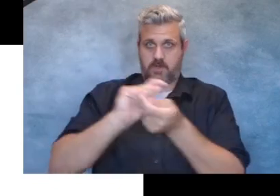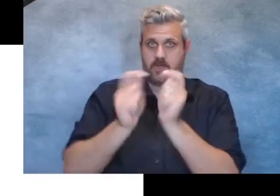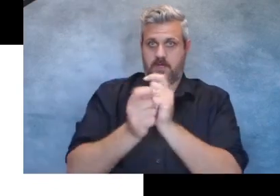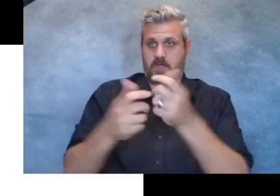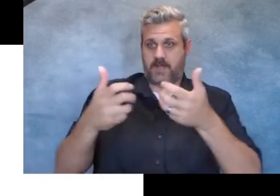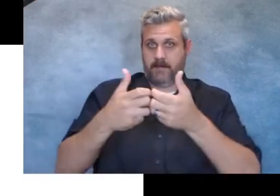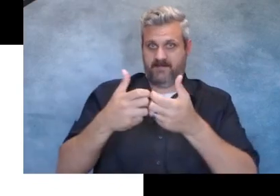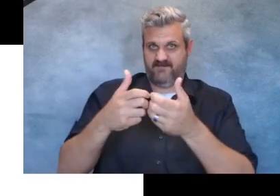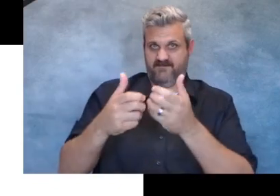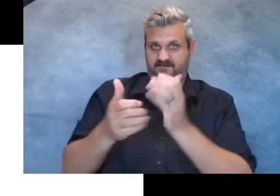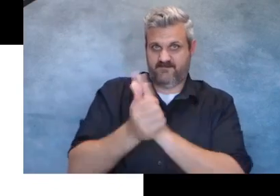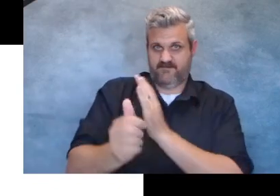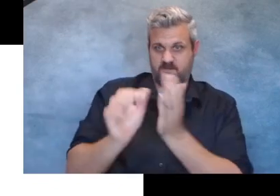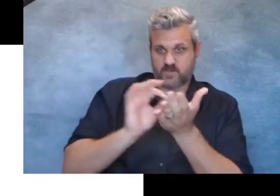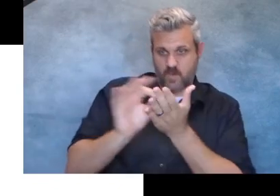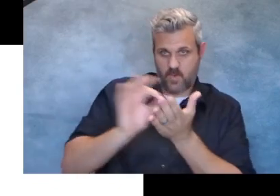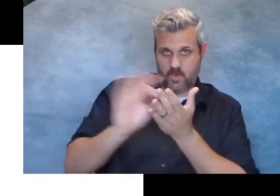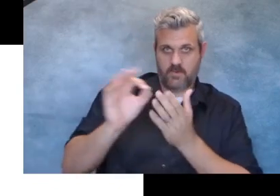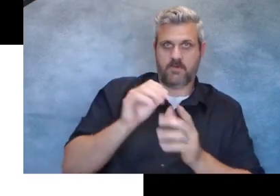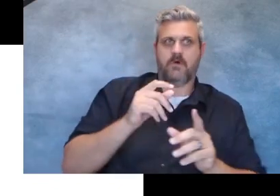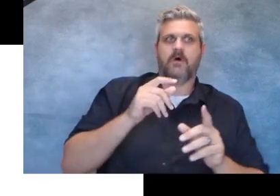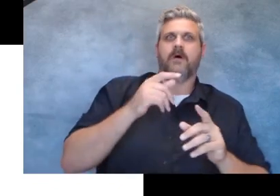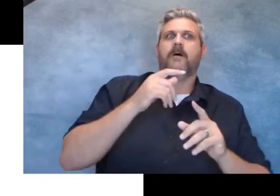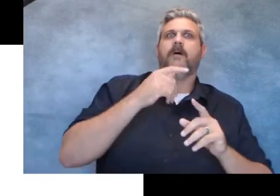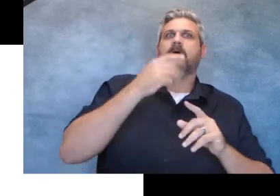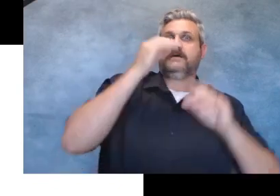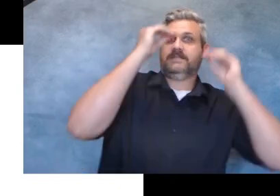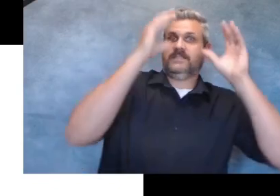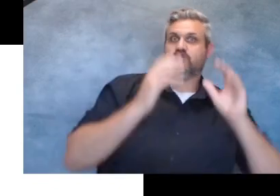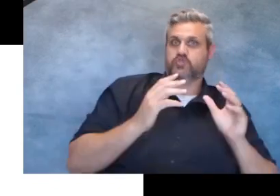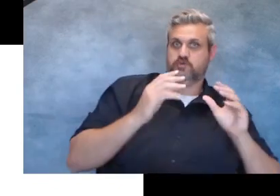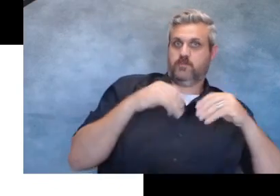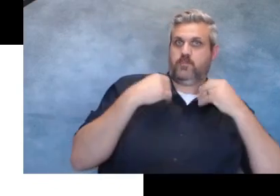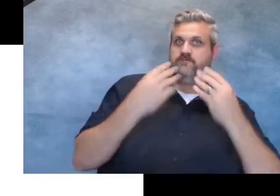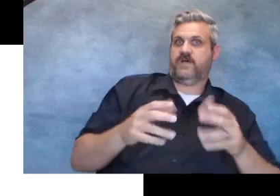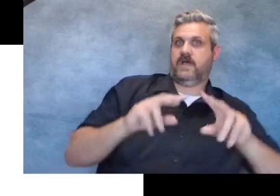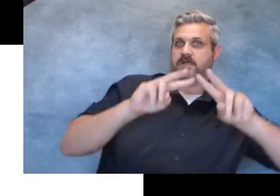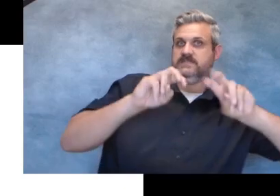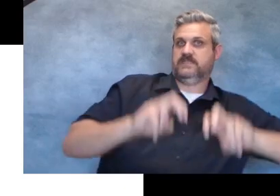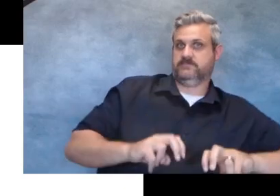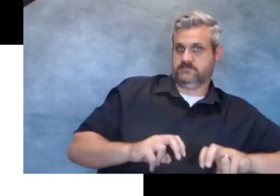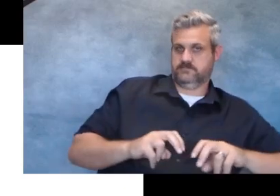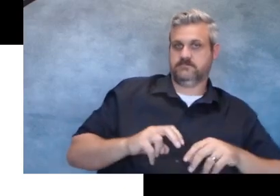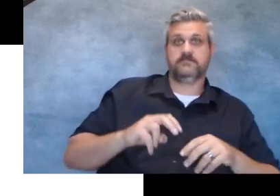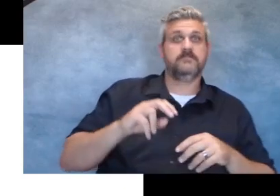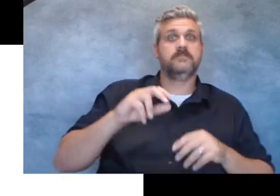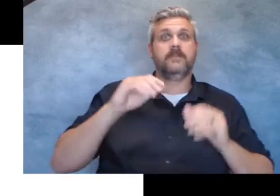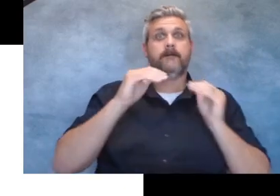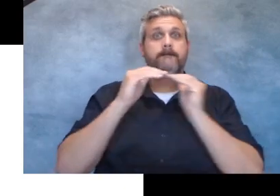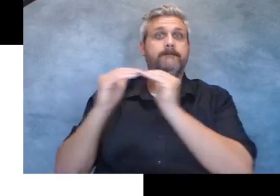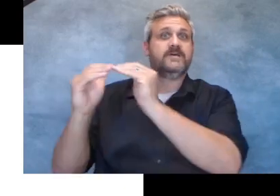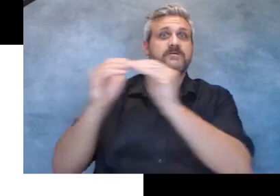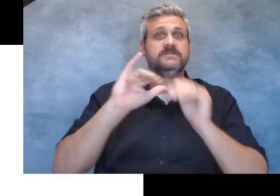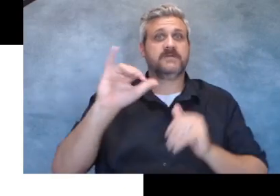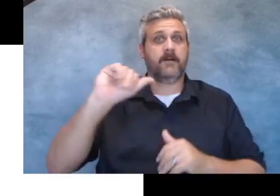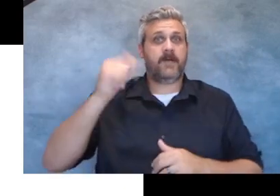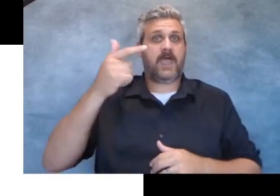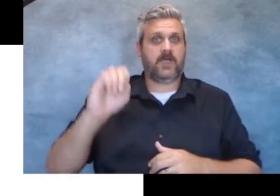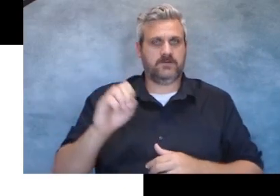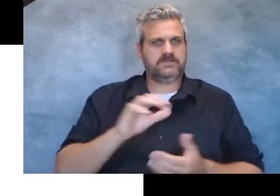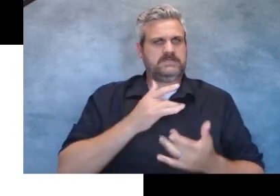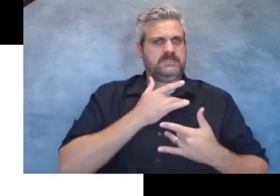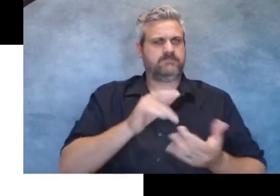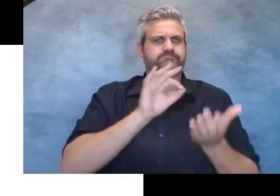behavior scores based on assessments which would be provided by the teacher. Same-age peers typically have